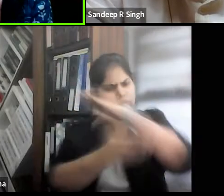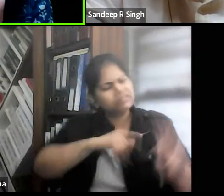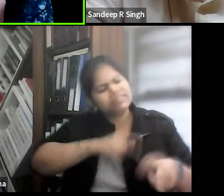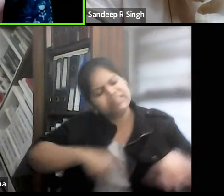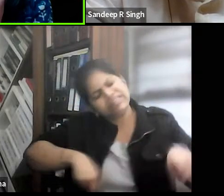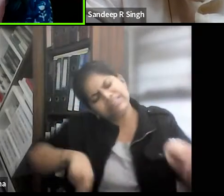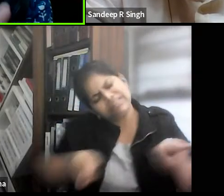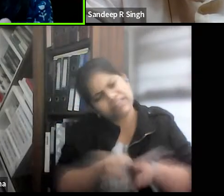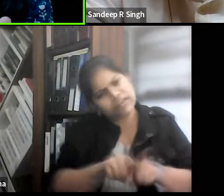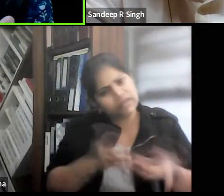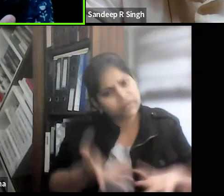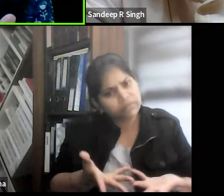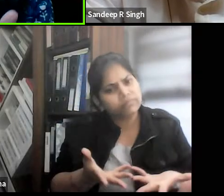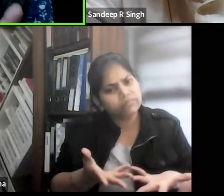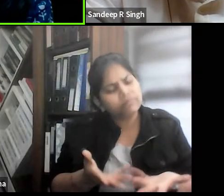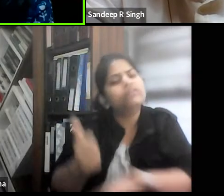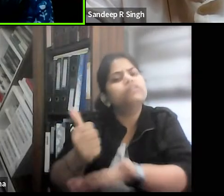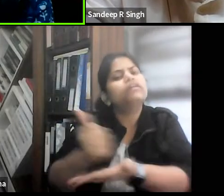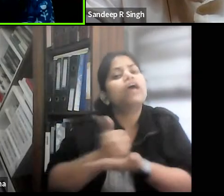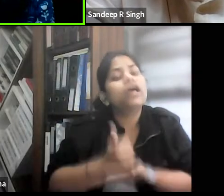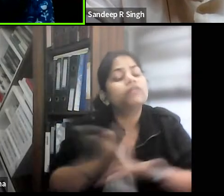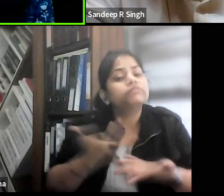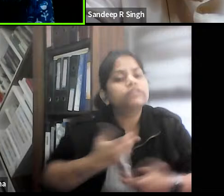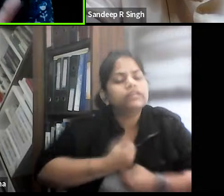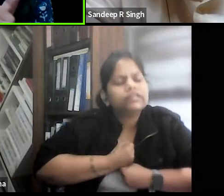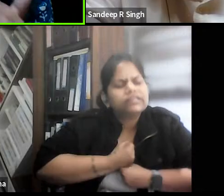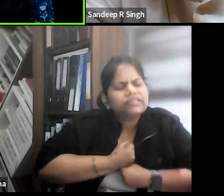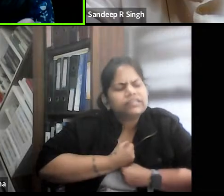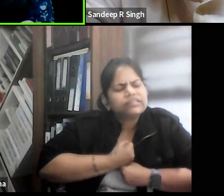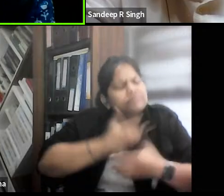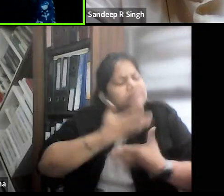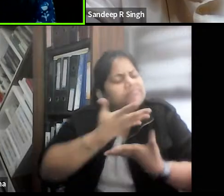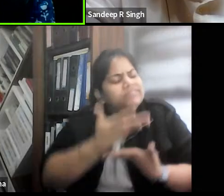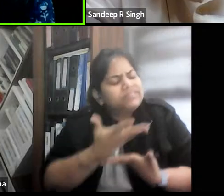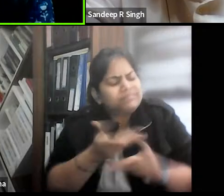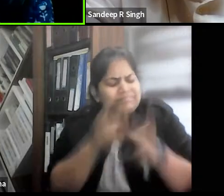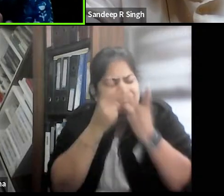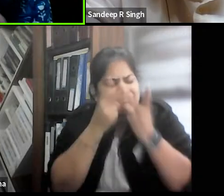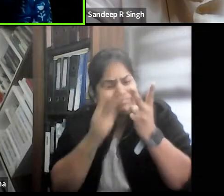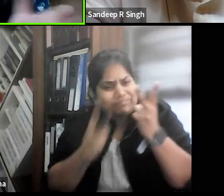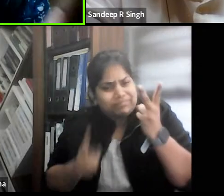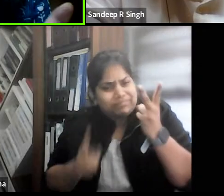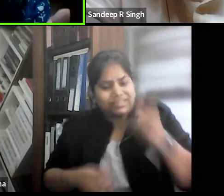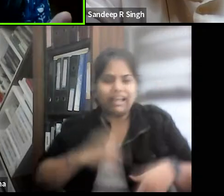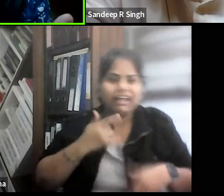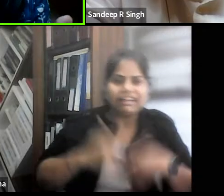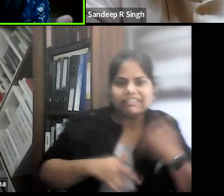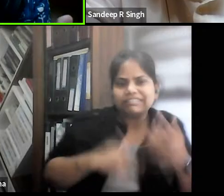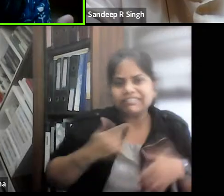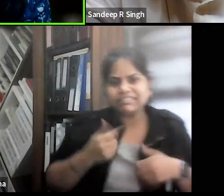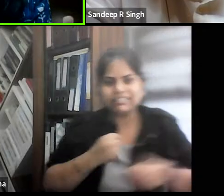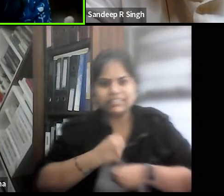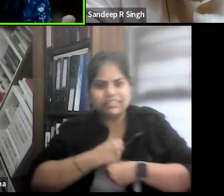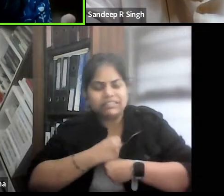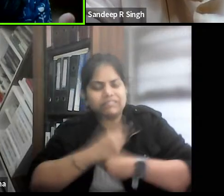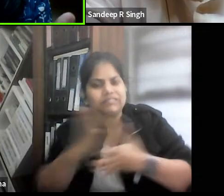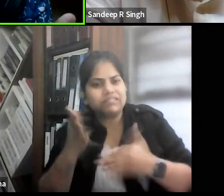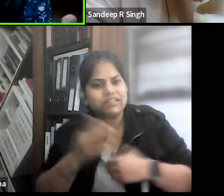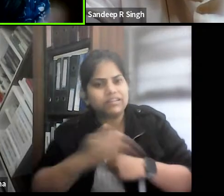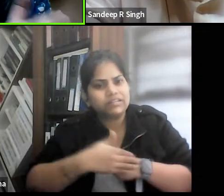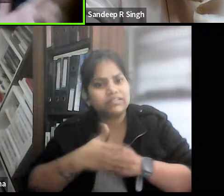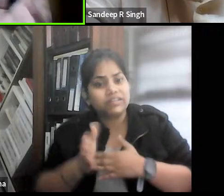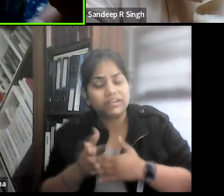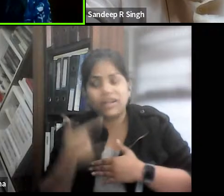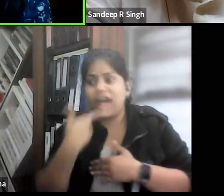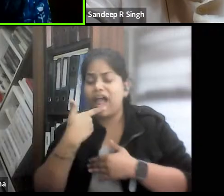in the expression of several emotional aspects of life that, generally language will not allow, because